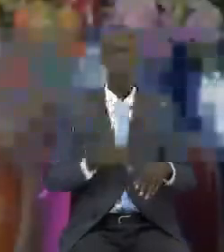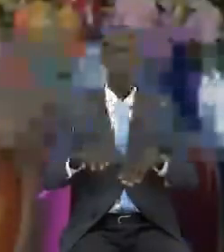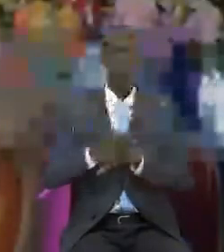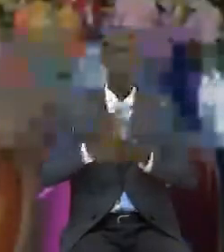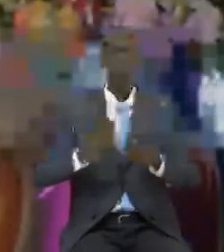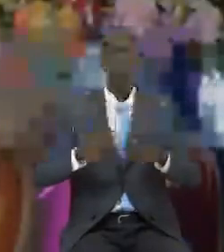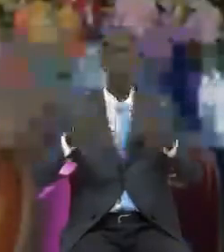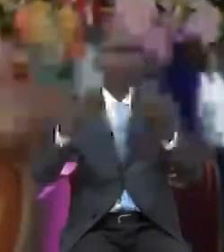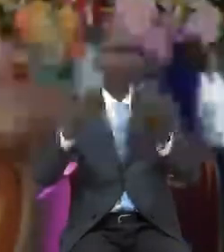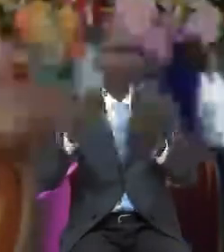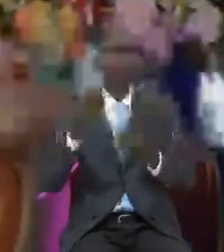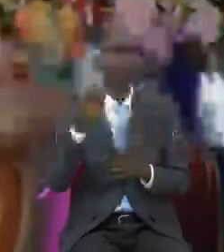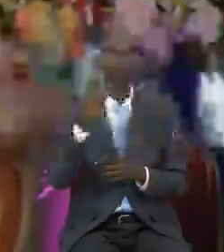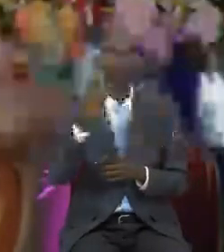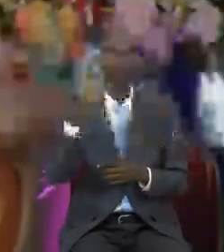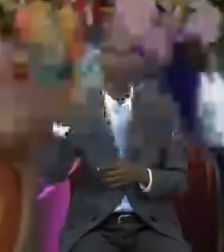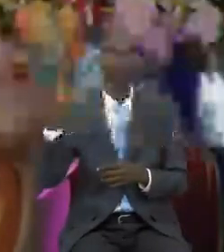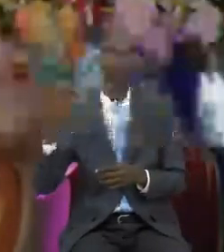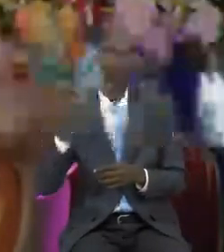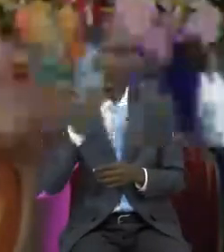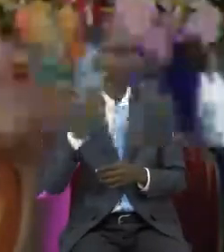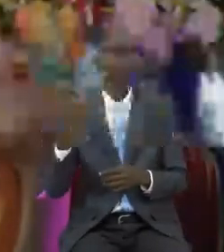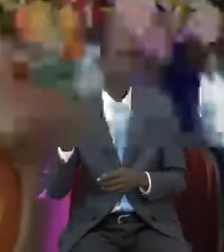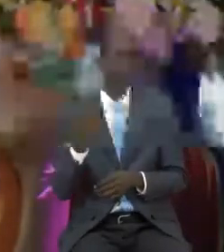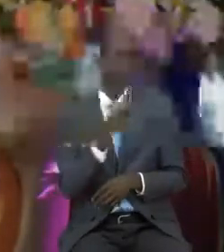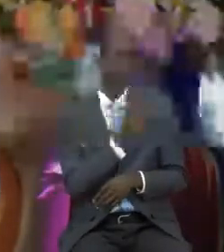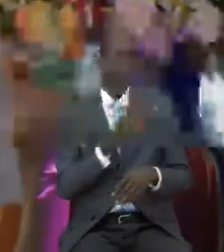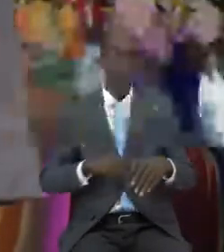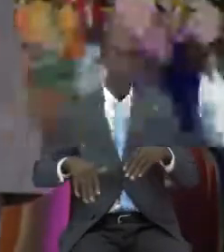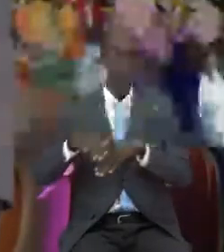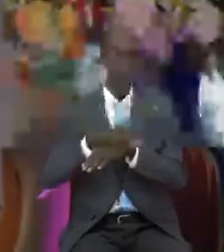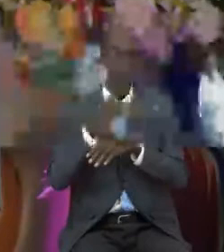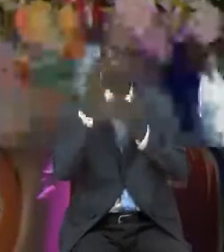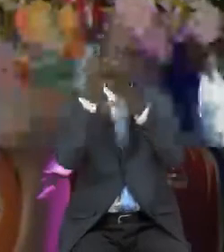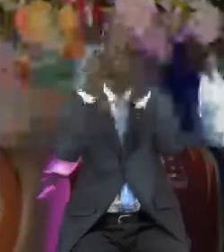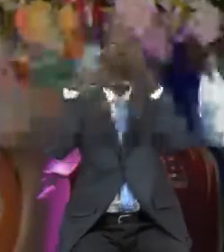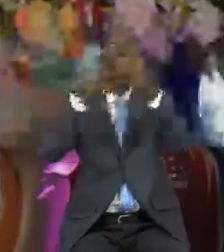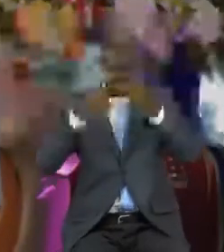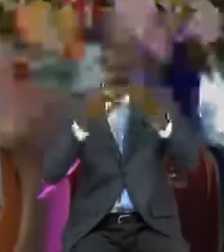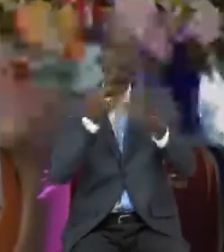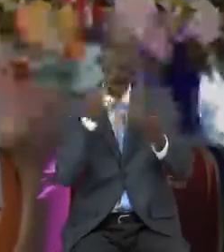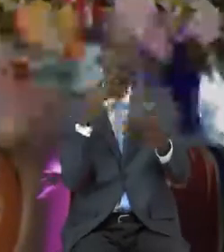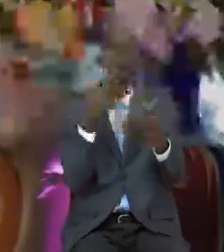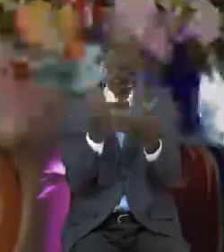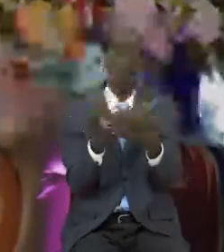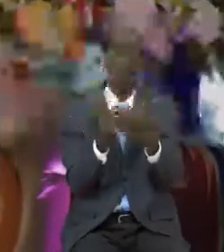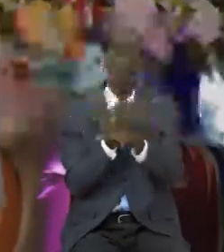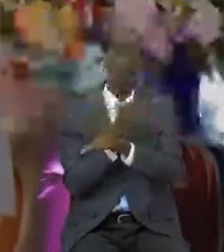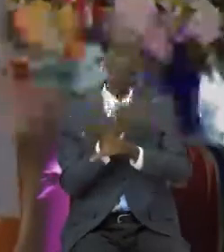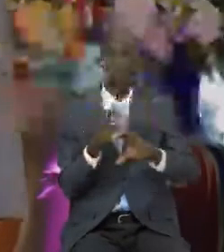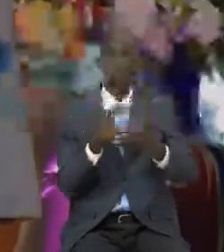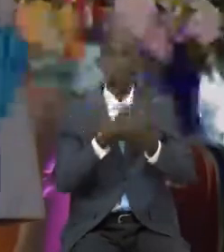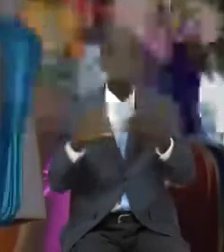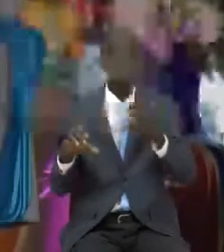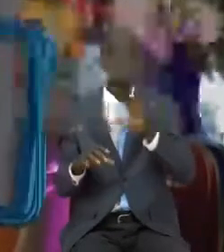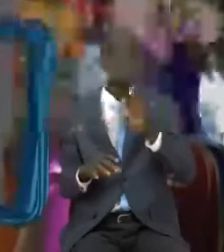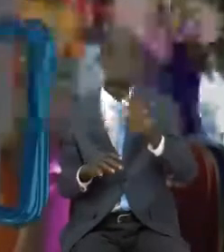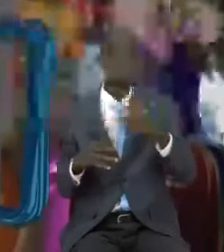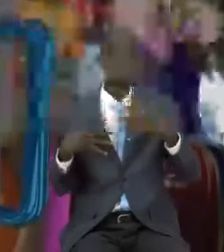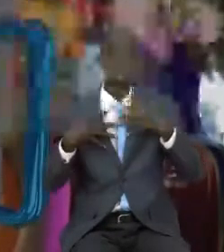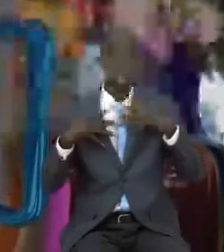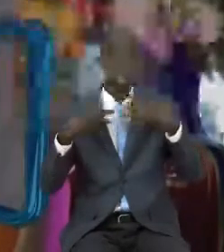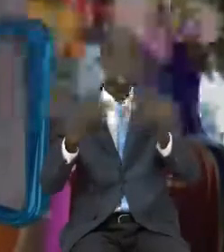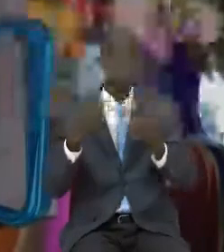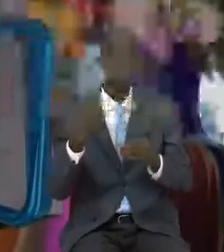the kingdom of heaven is at hand. Look at verse 8. In verse 8, heal the sick. That's part